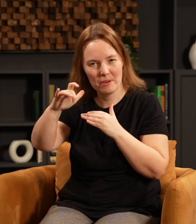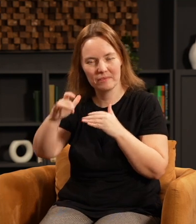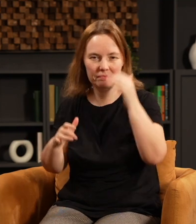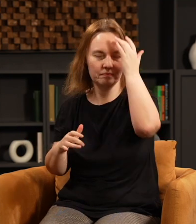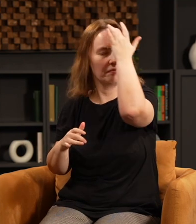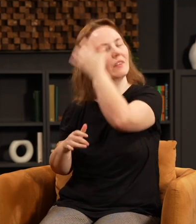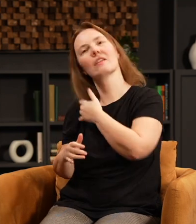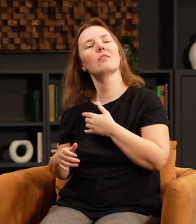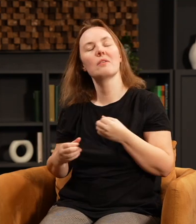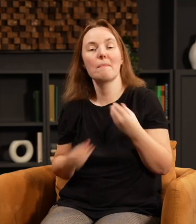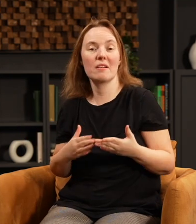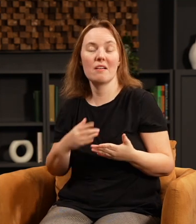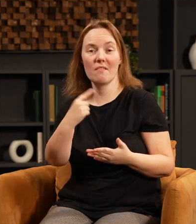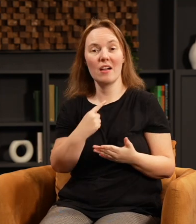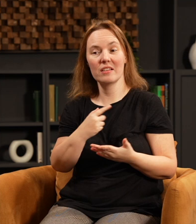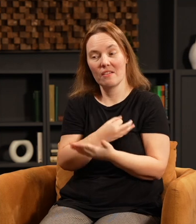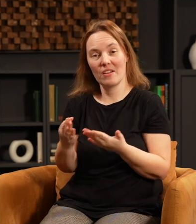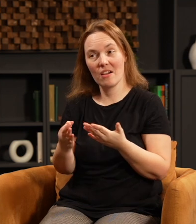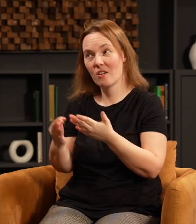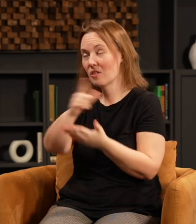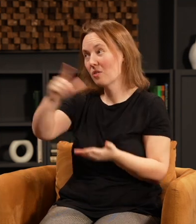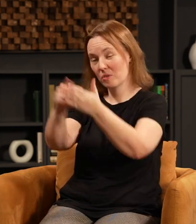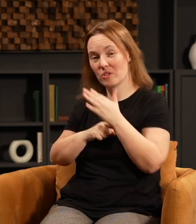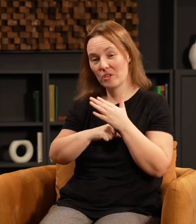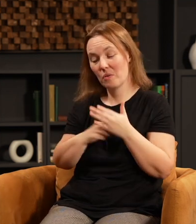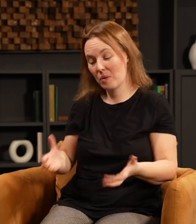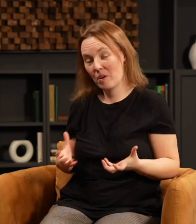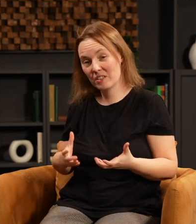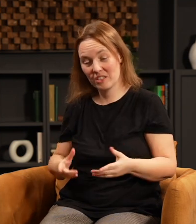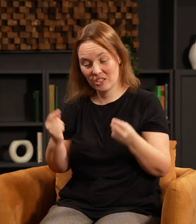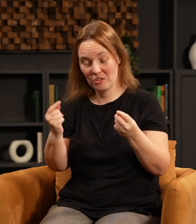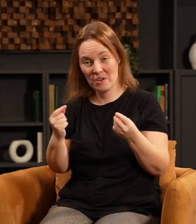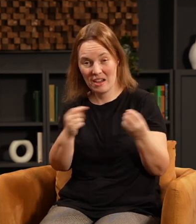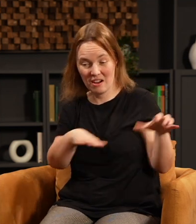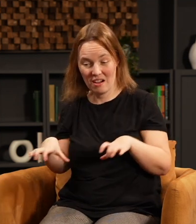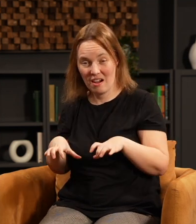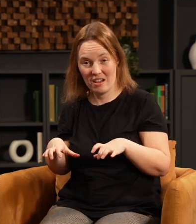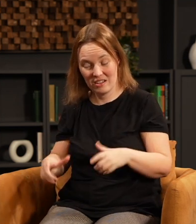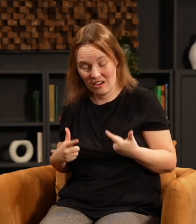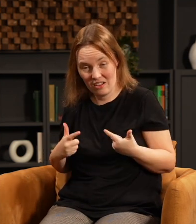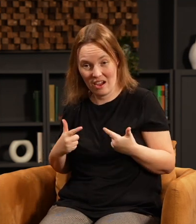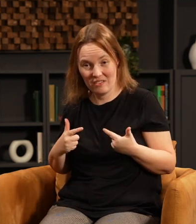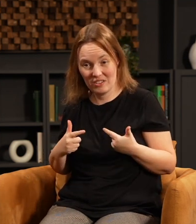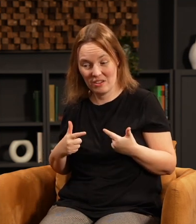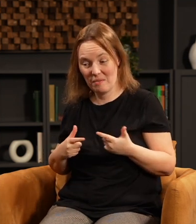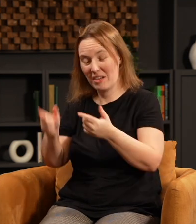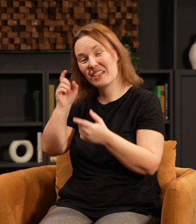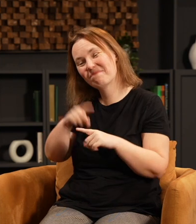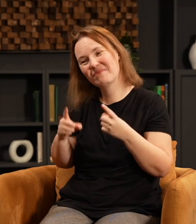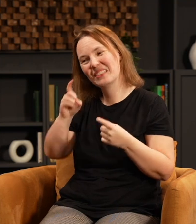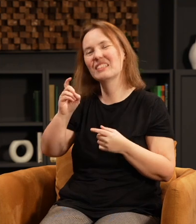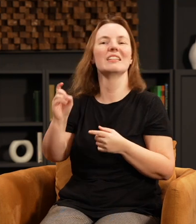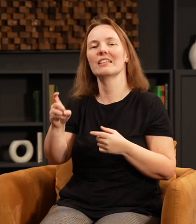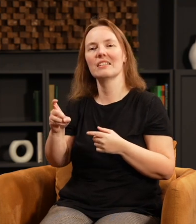oftentimes fail is the Lord will show us what he wants to do in our lives, but because it requires discipline, we don't want to do it, right? It